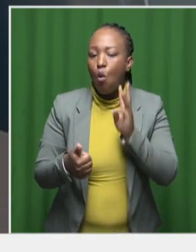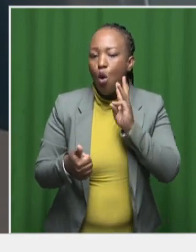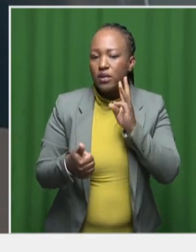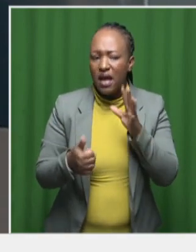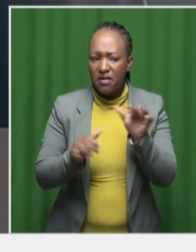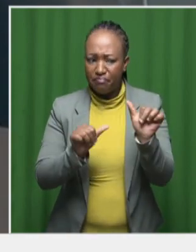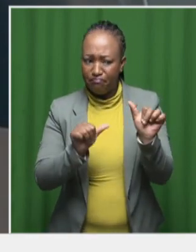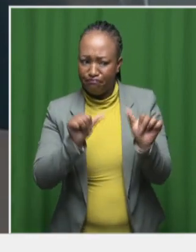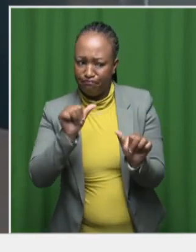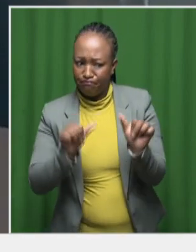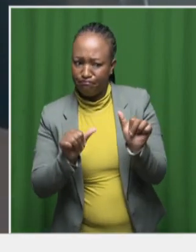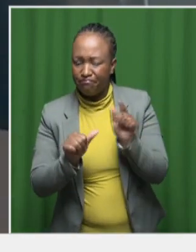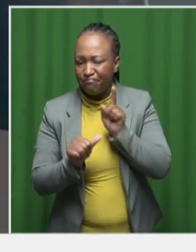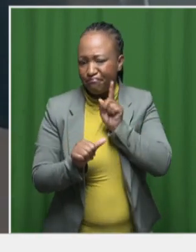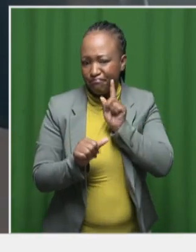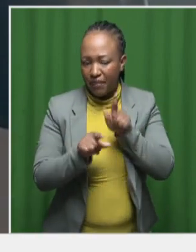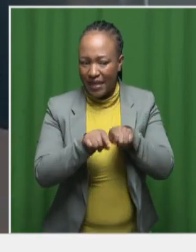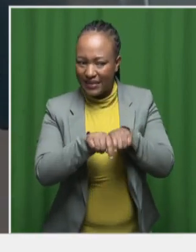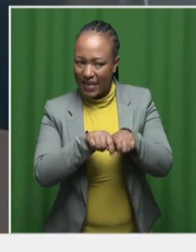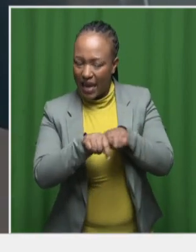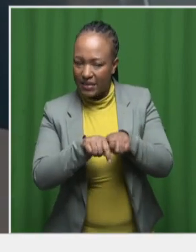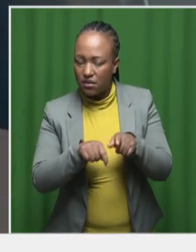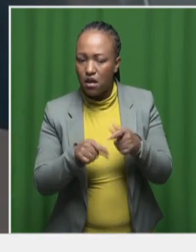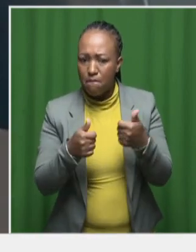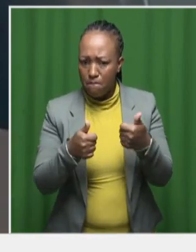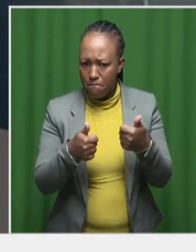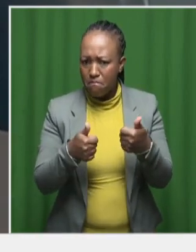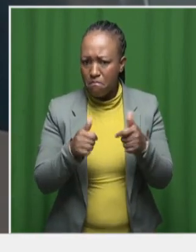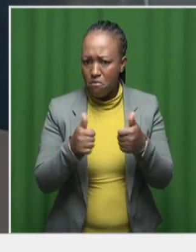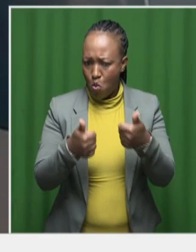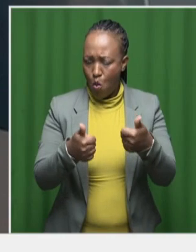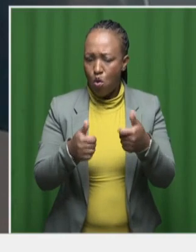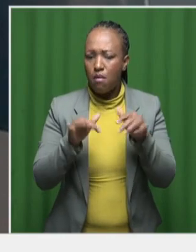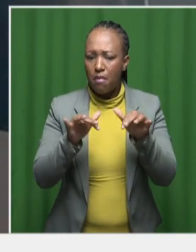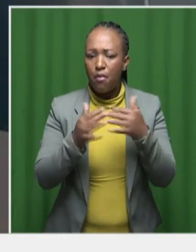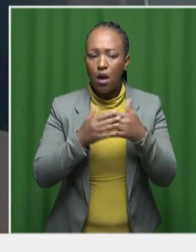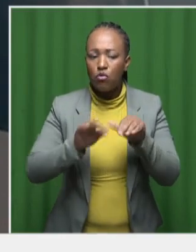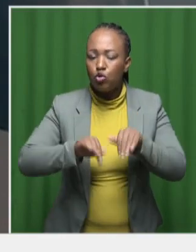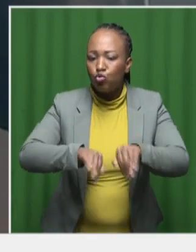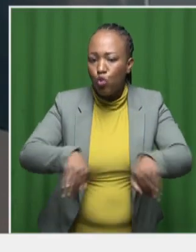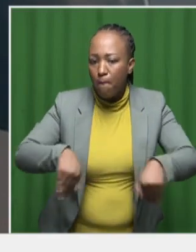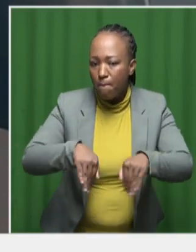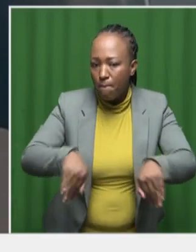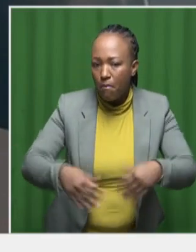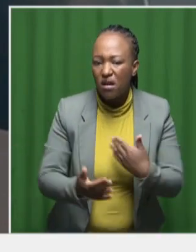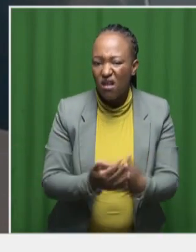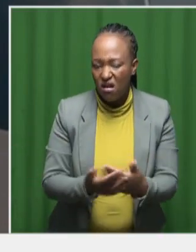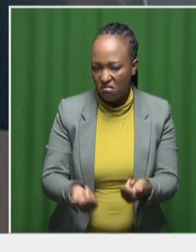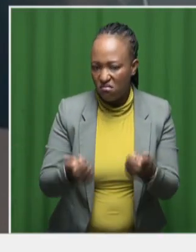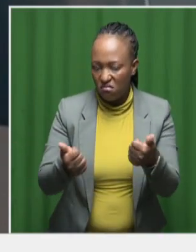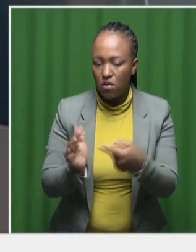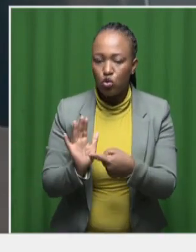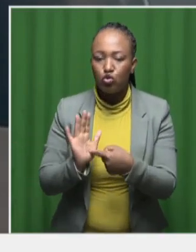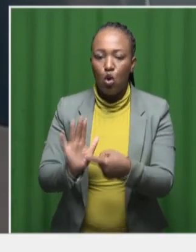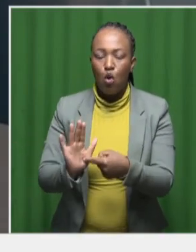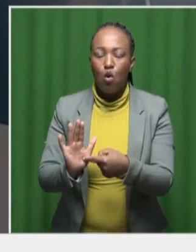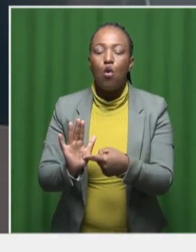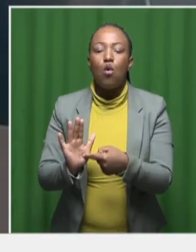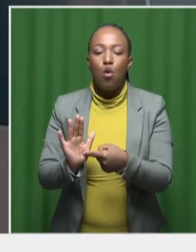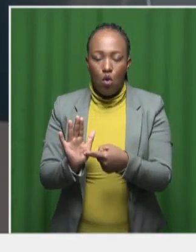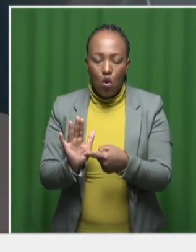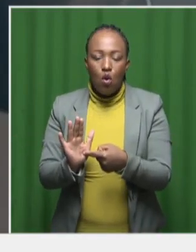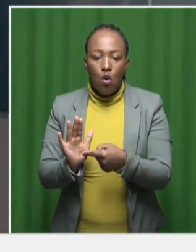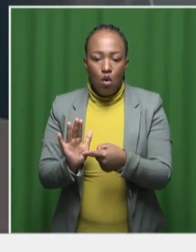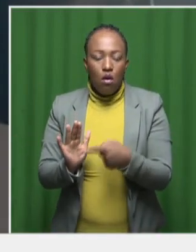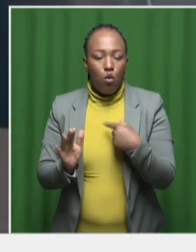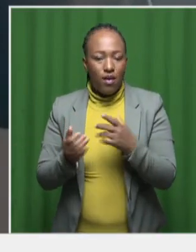assessed. It's good for people to swim and usage of those beaches. So it shows the efforts that we